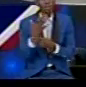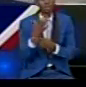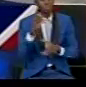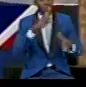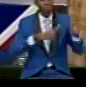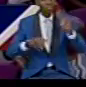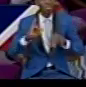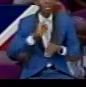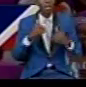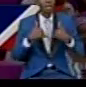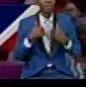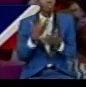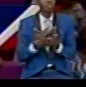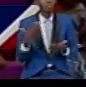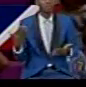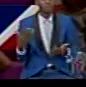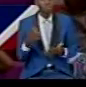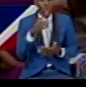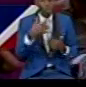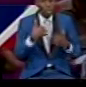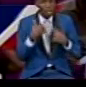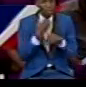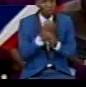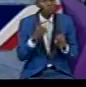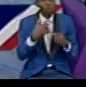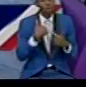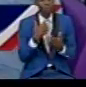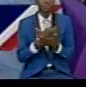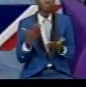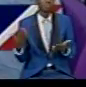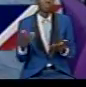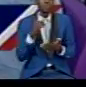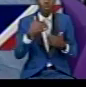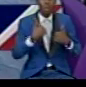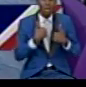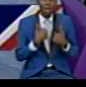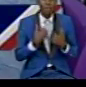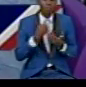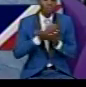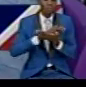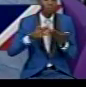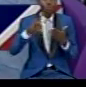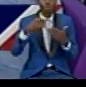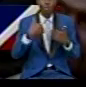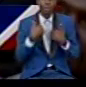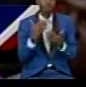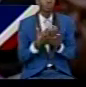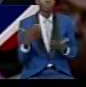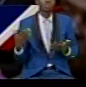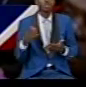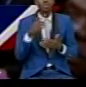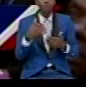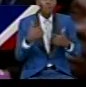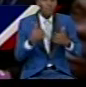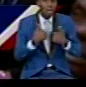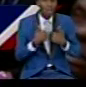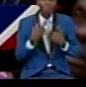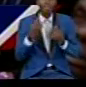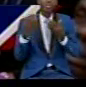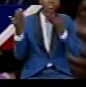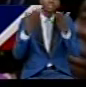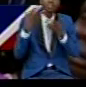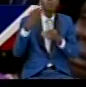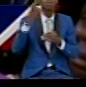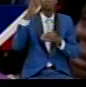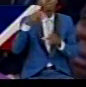something. You have salvation, you have something. You have sanctification, you have something. You have the service of